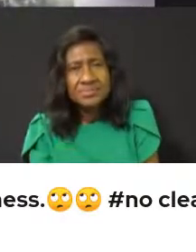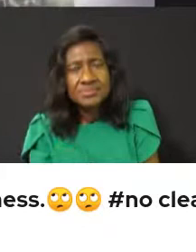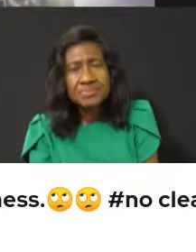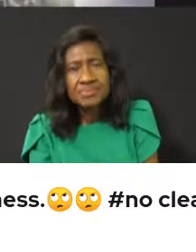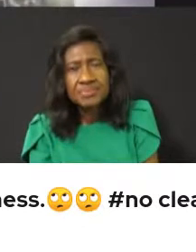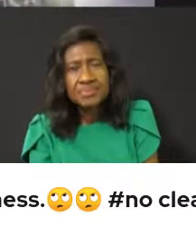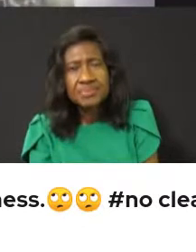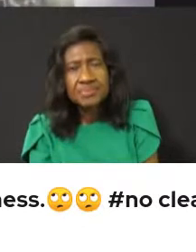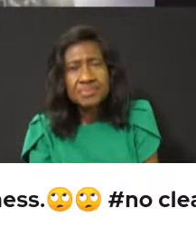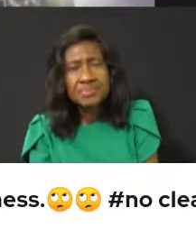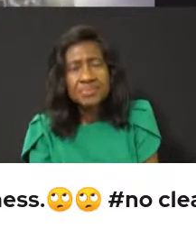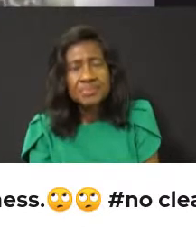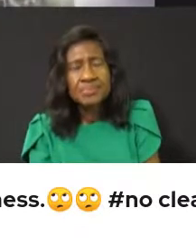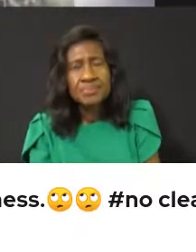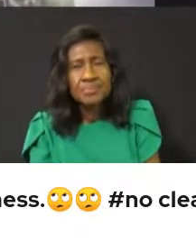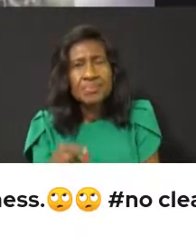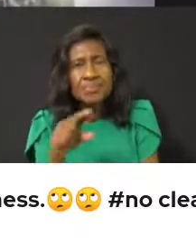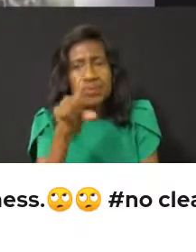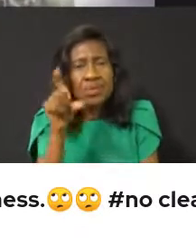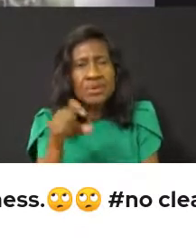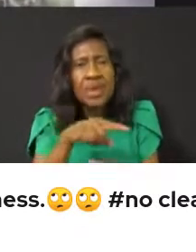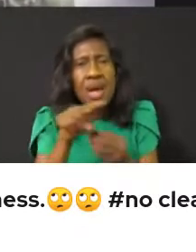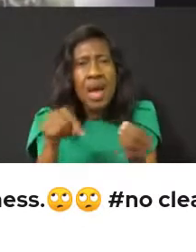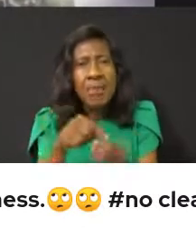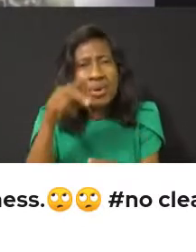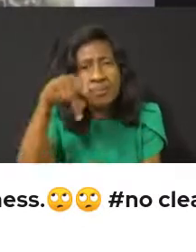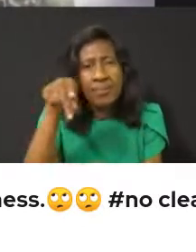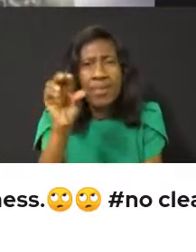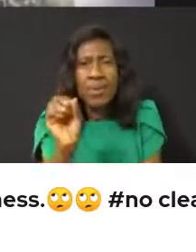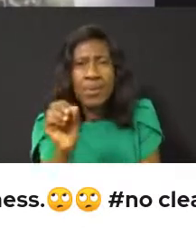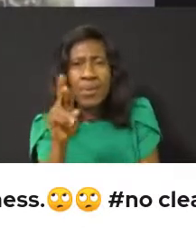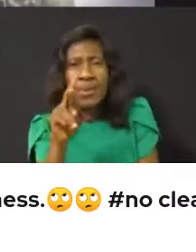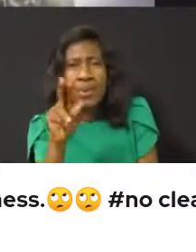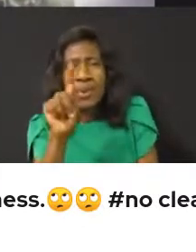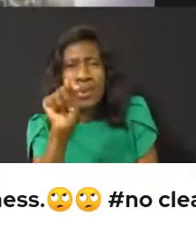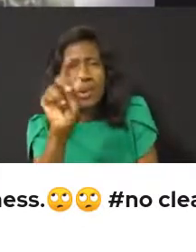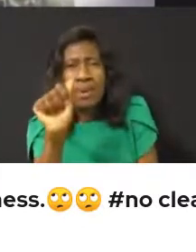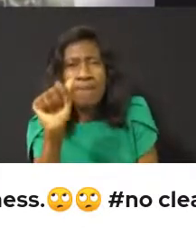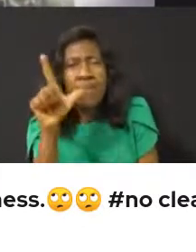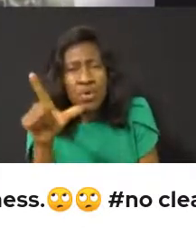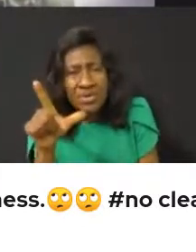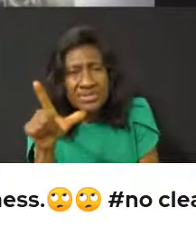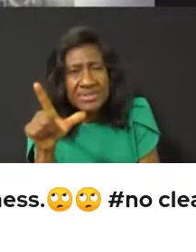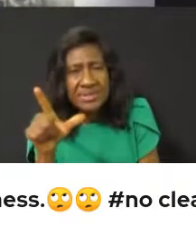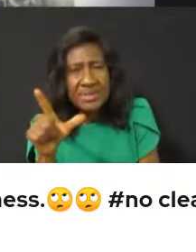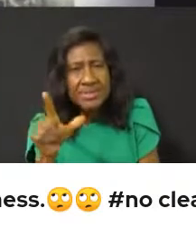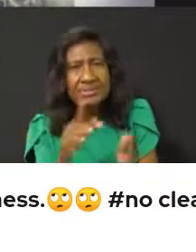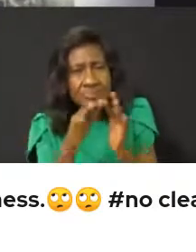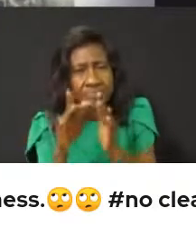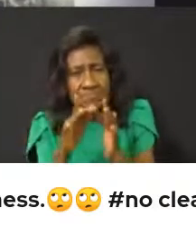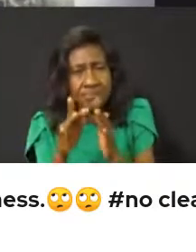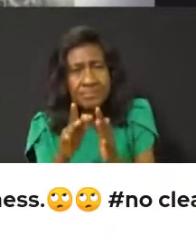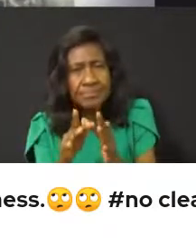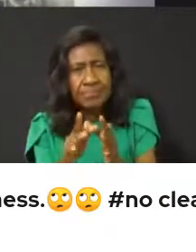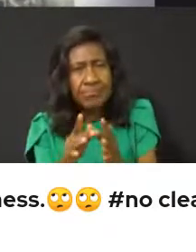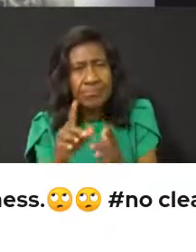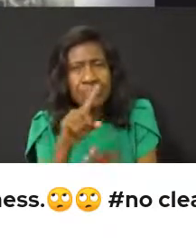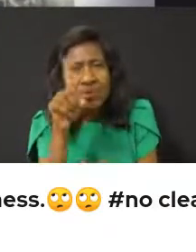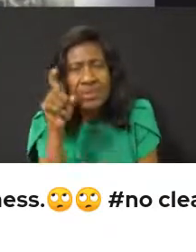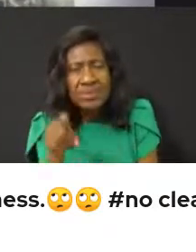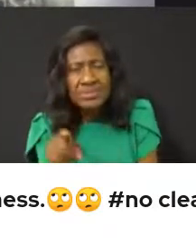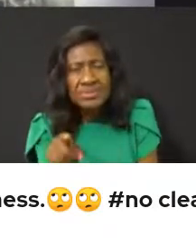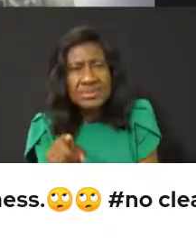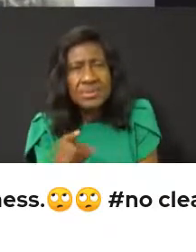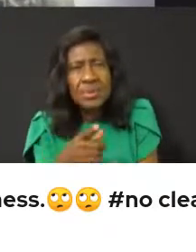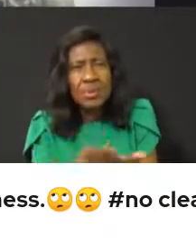the portal that the Premier mentioned and the limit for vaccinated the countries. Does that exclude the